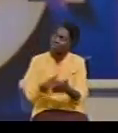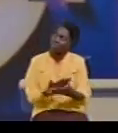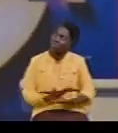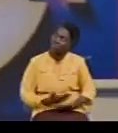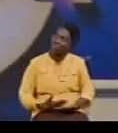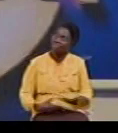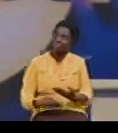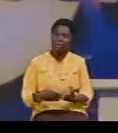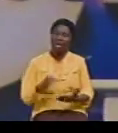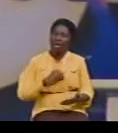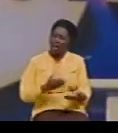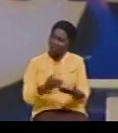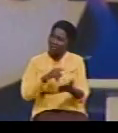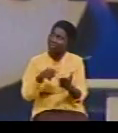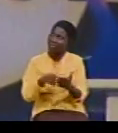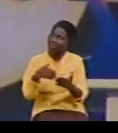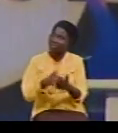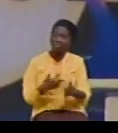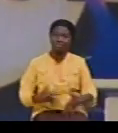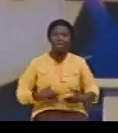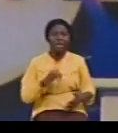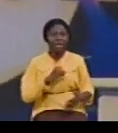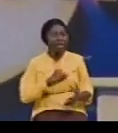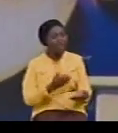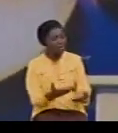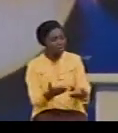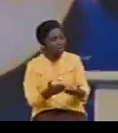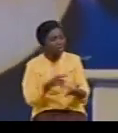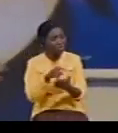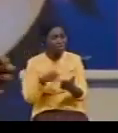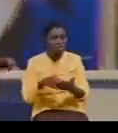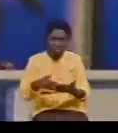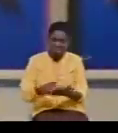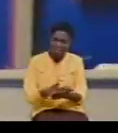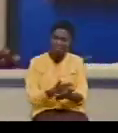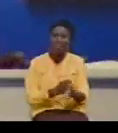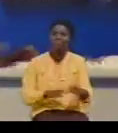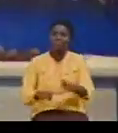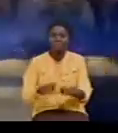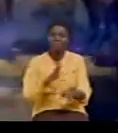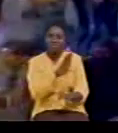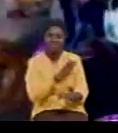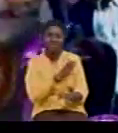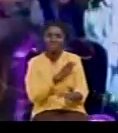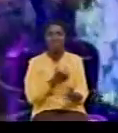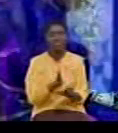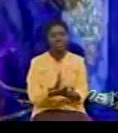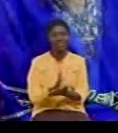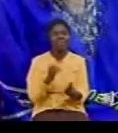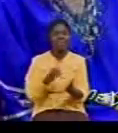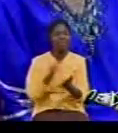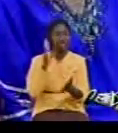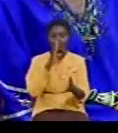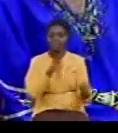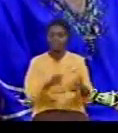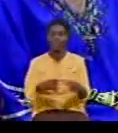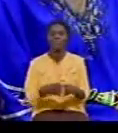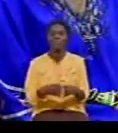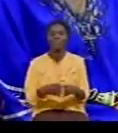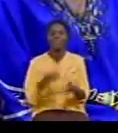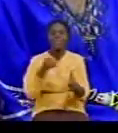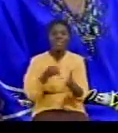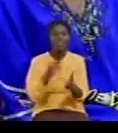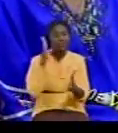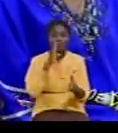want this new life. I want this new character. All right, it will be done. I said it